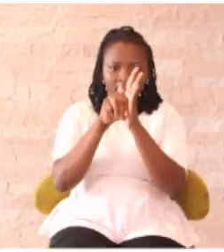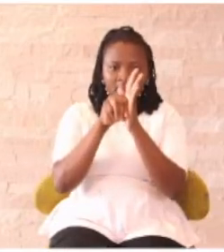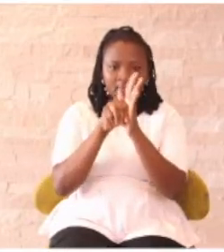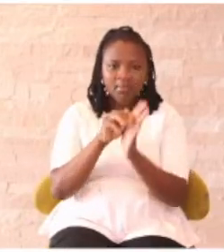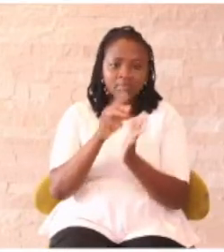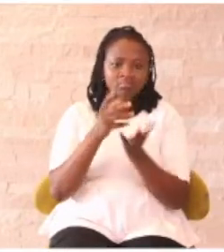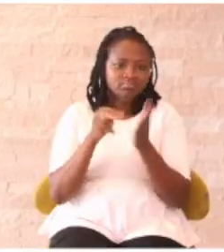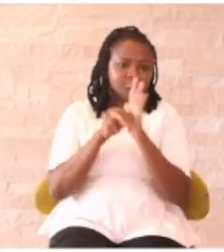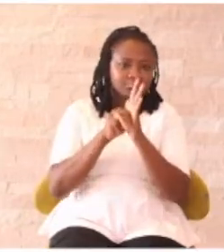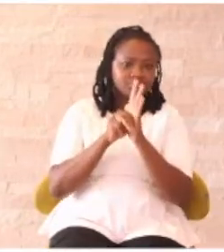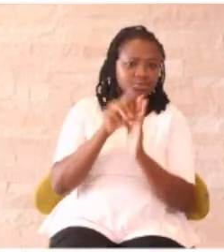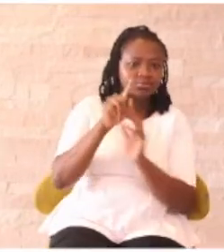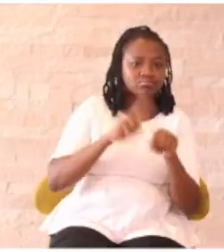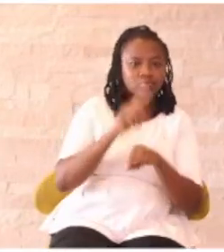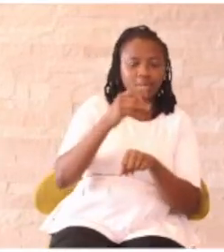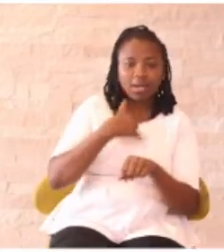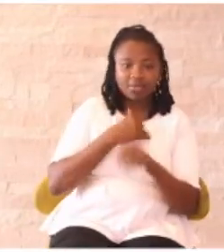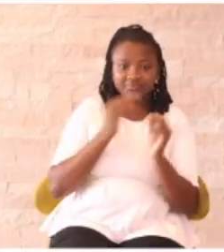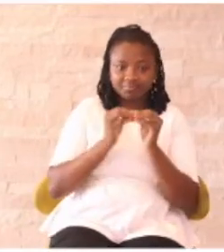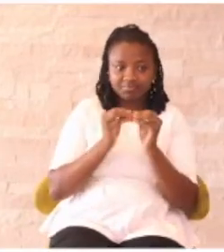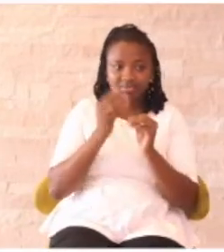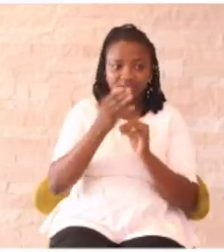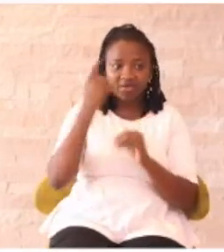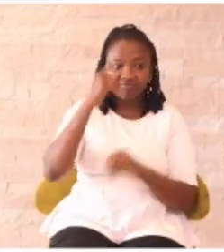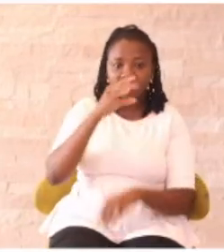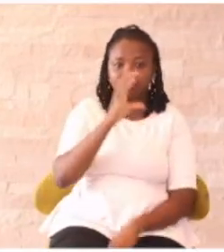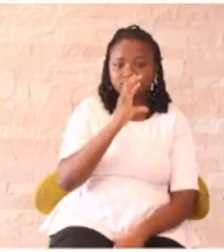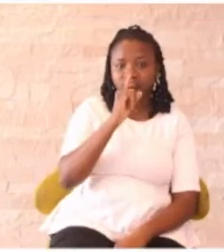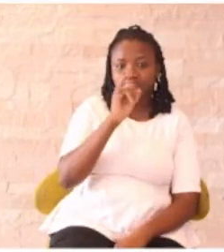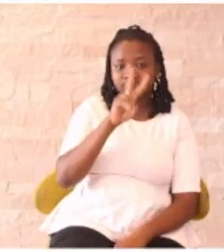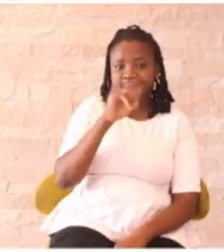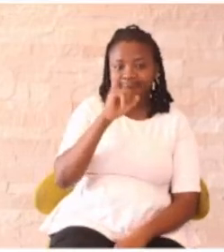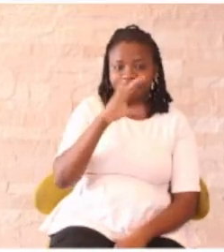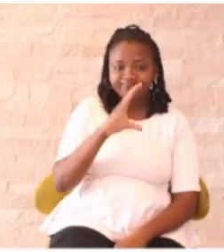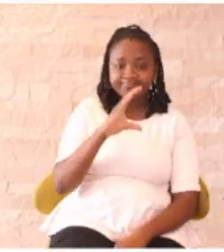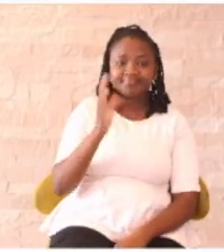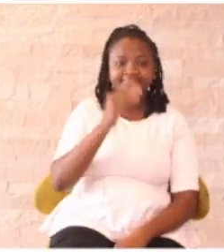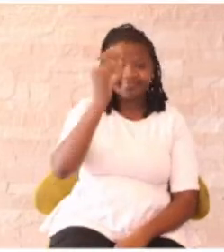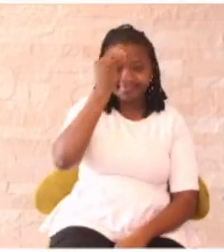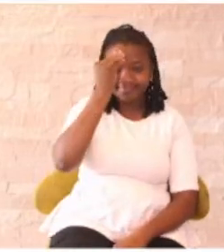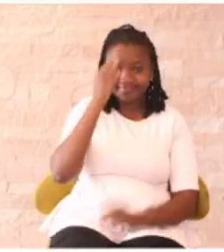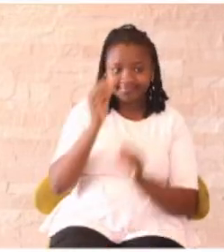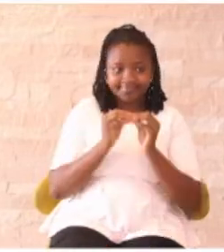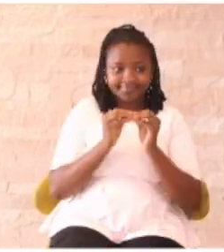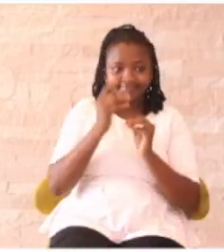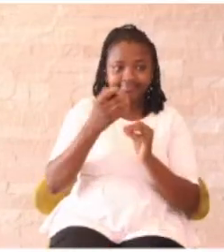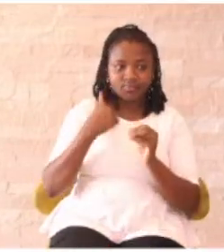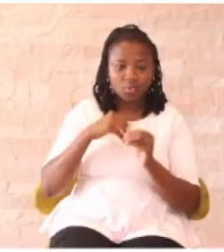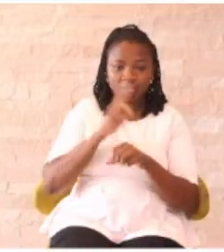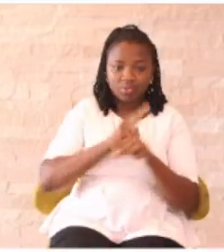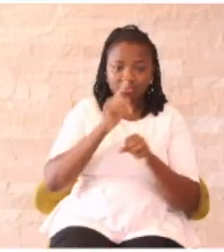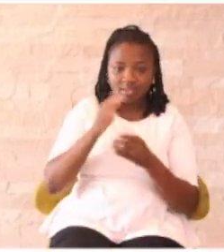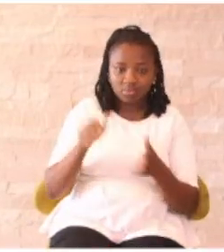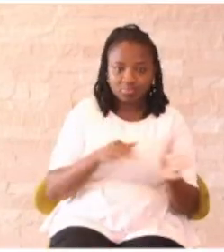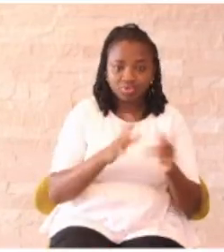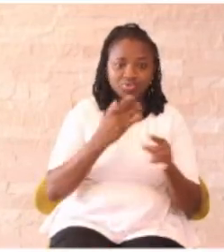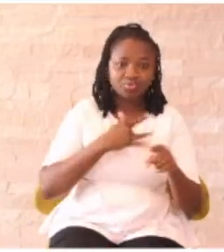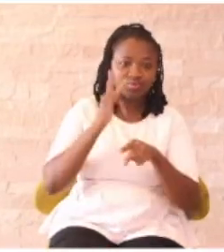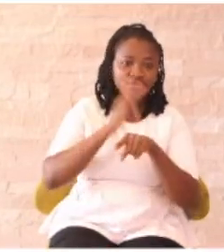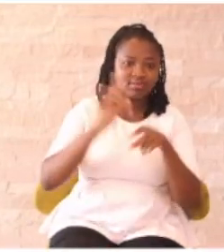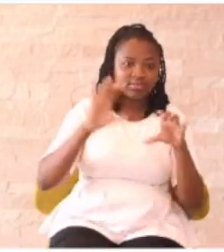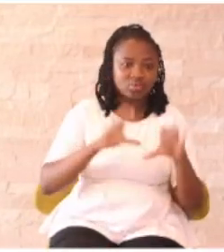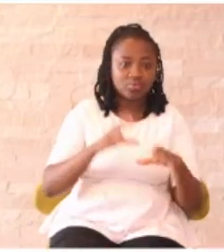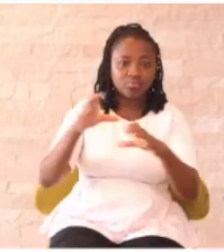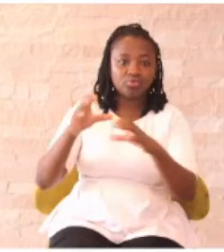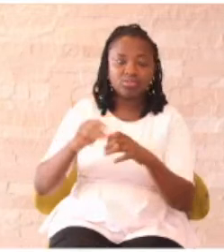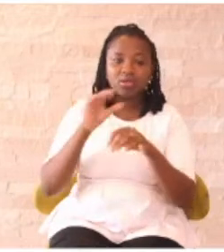our during civic education meetings, much as we use the civic education meetings to sensitize communities on SGBV,